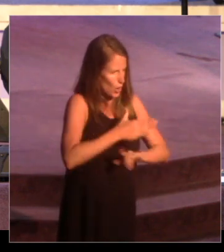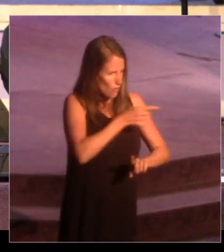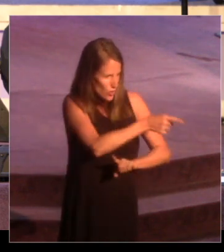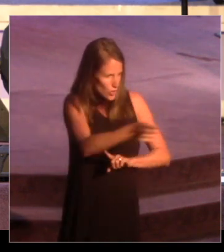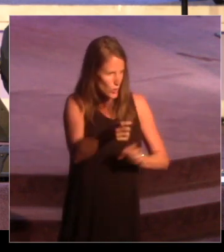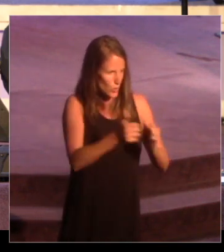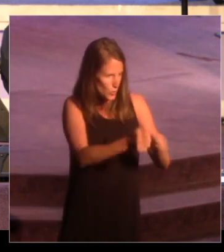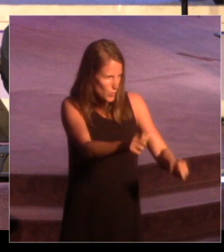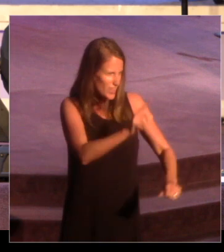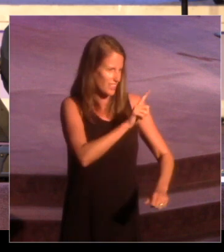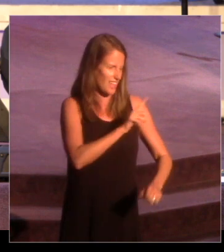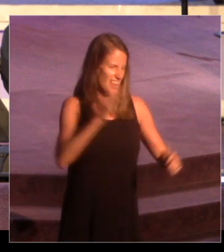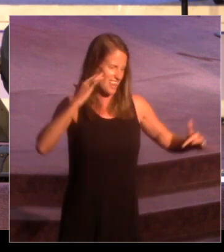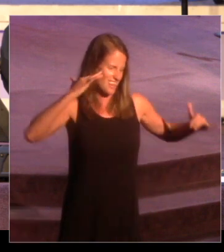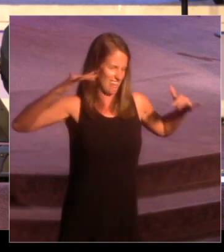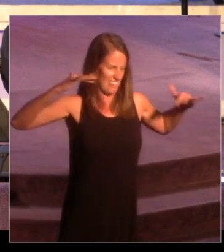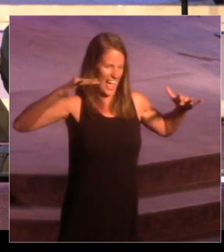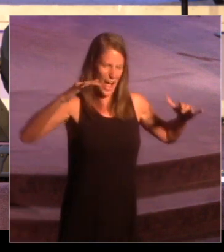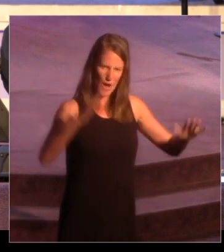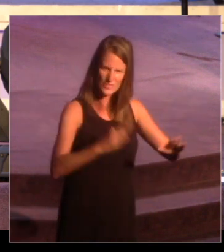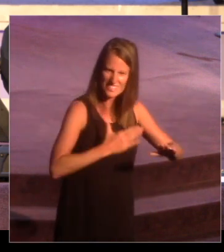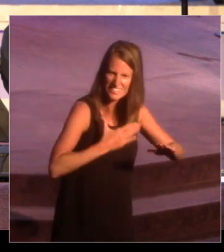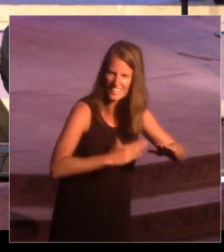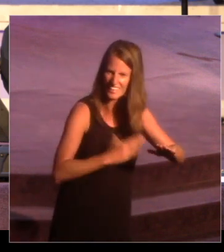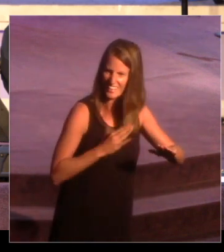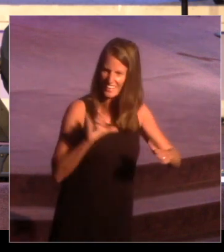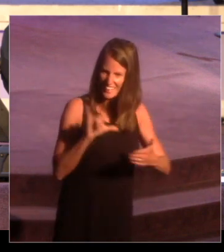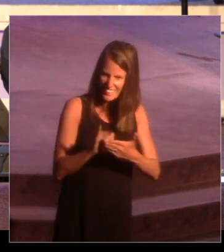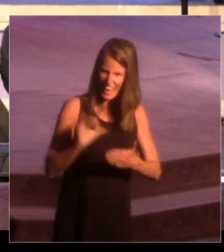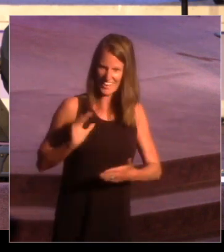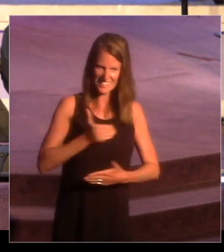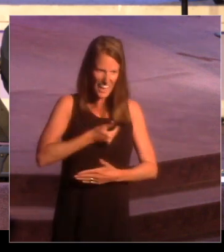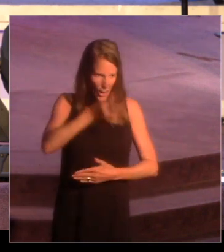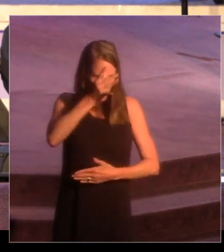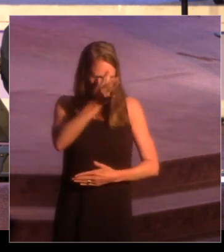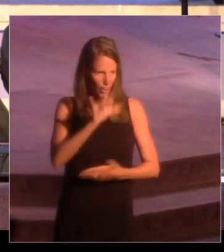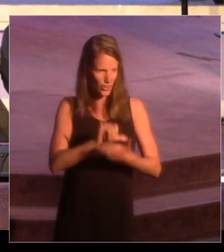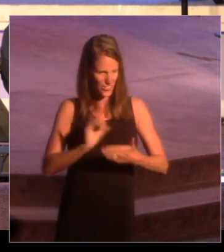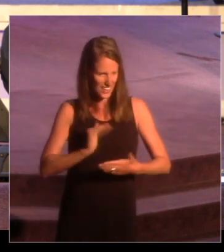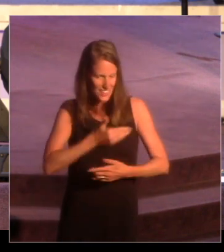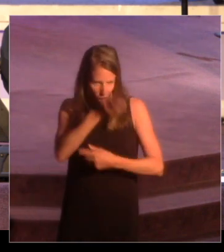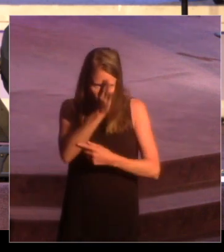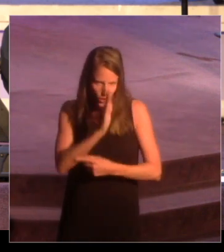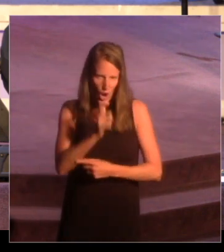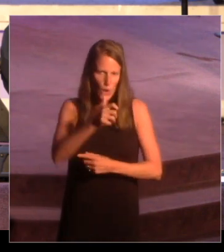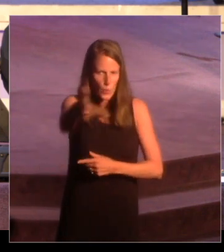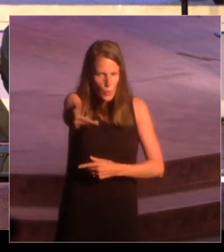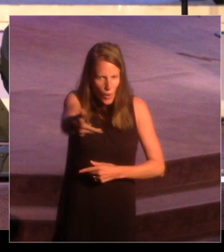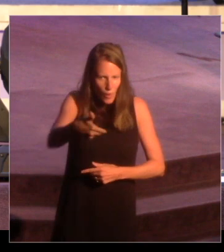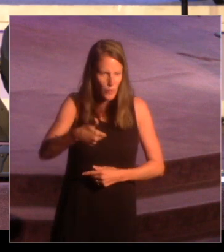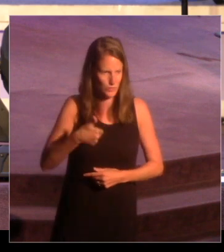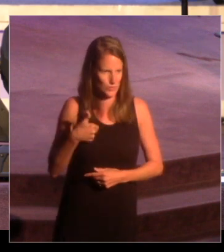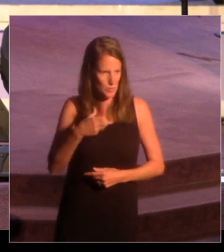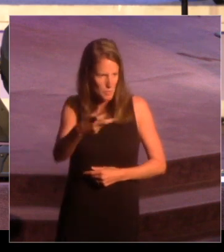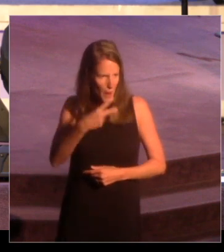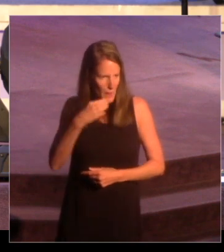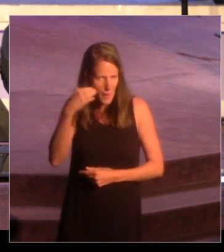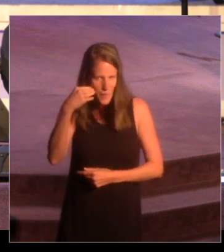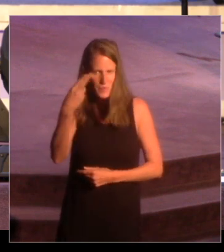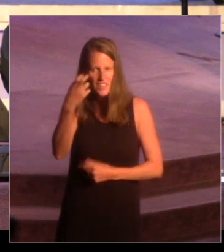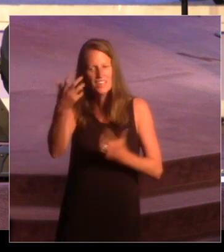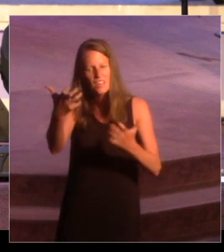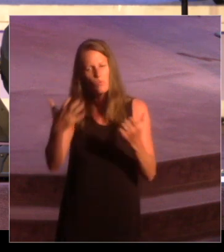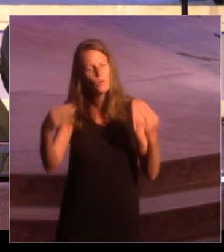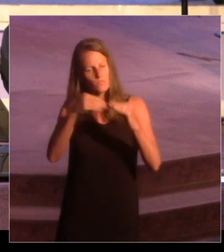singing. That's our Father. That's our God who welcomes us back and calls us home. He wants so much more. He wants